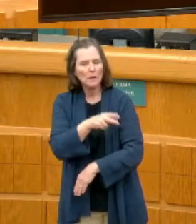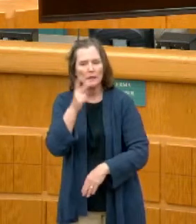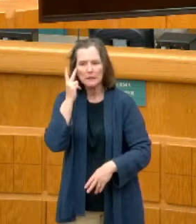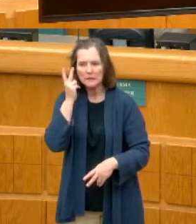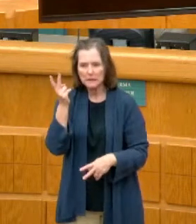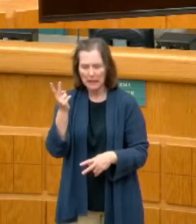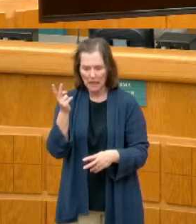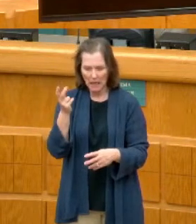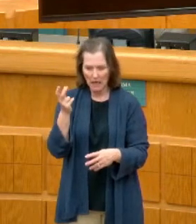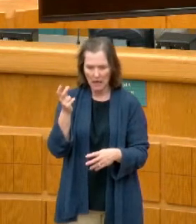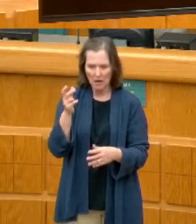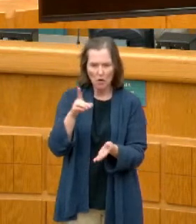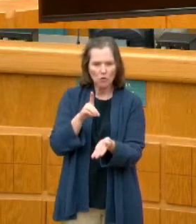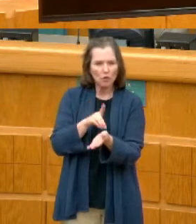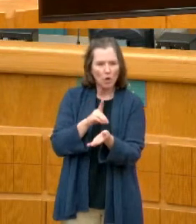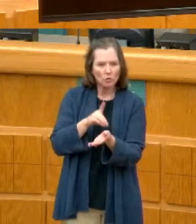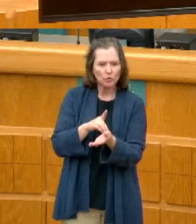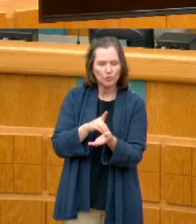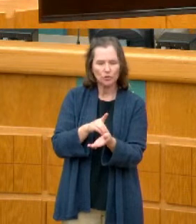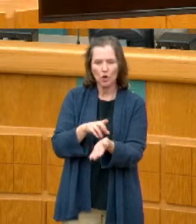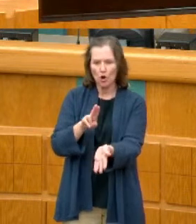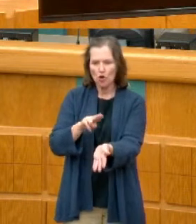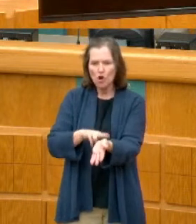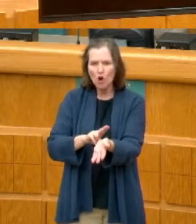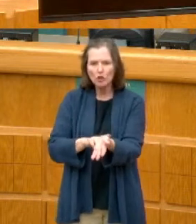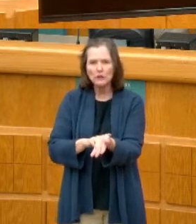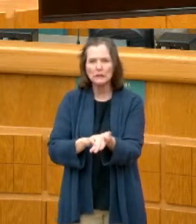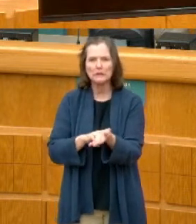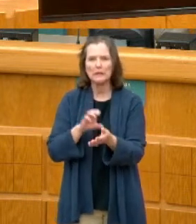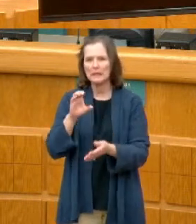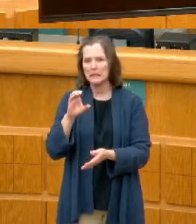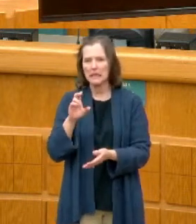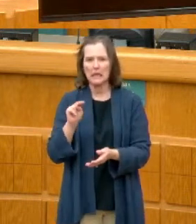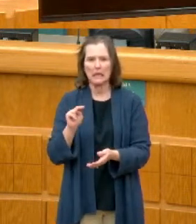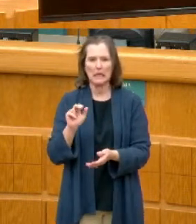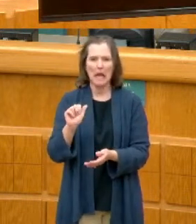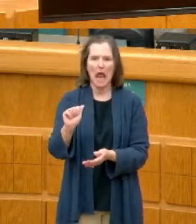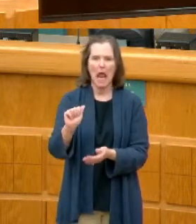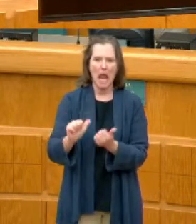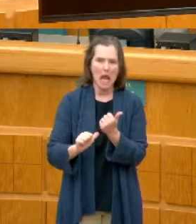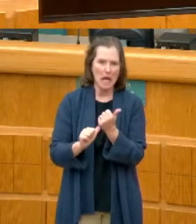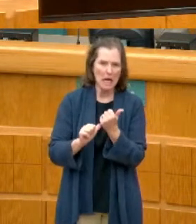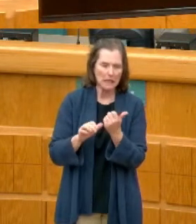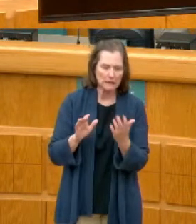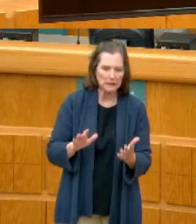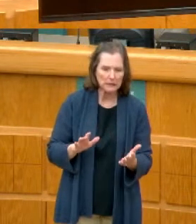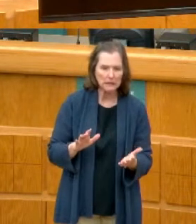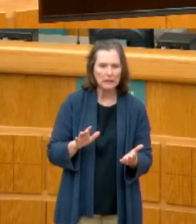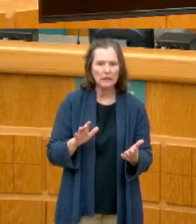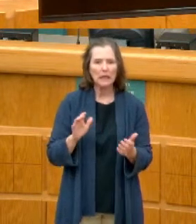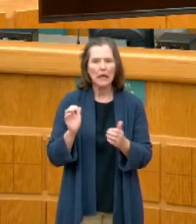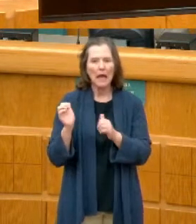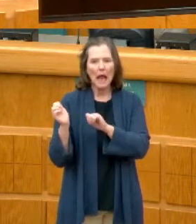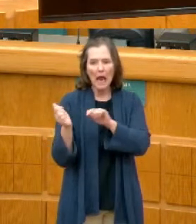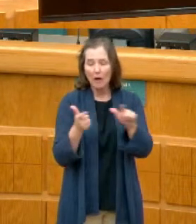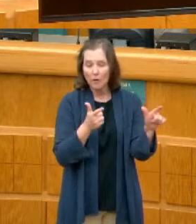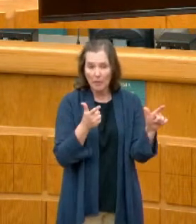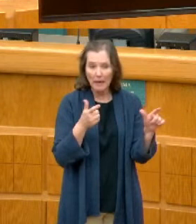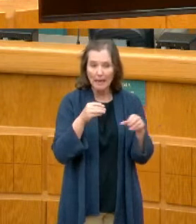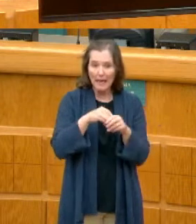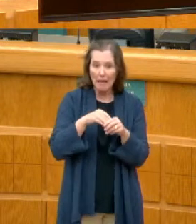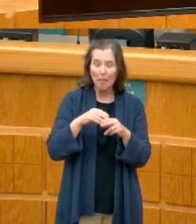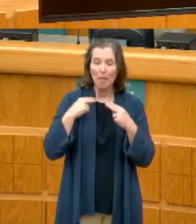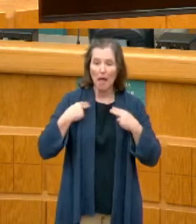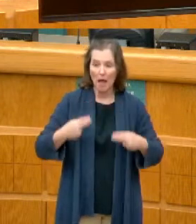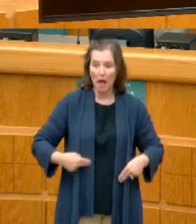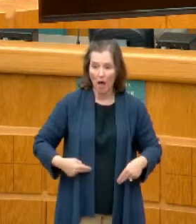CNAs, environmental care providers, everyone, doctors, you name it, everyone is essential in a healthcare